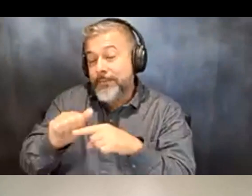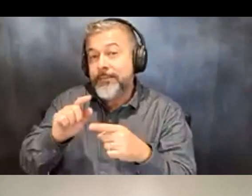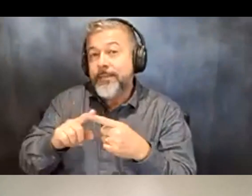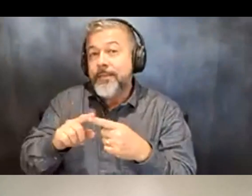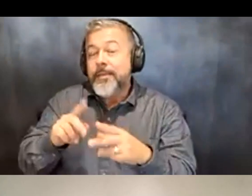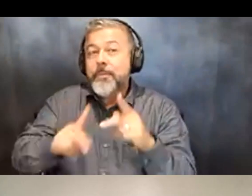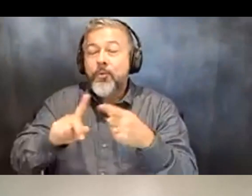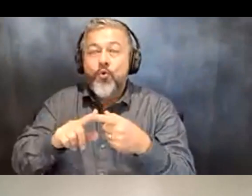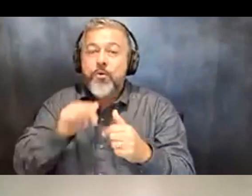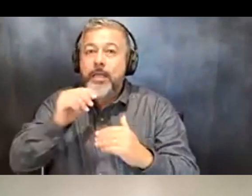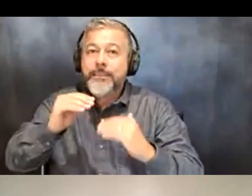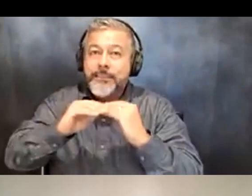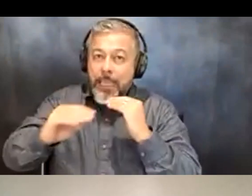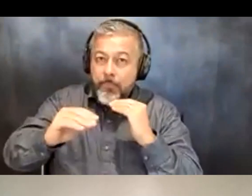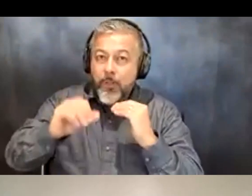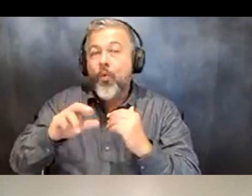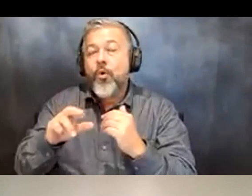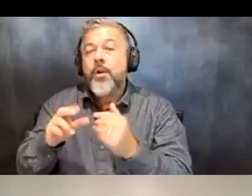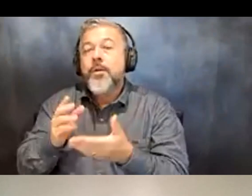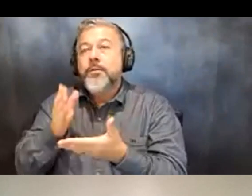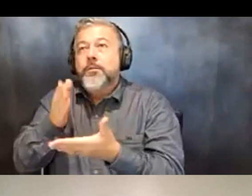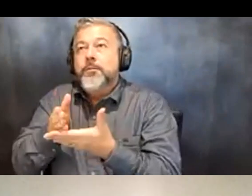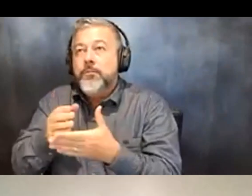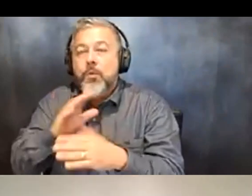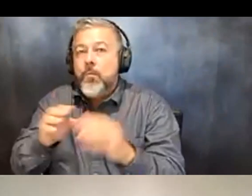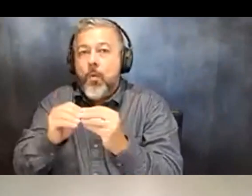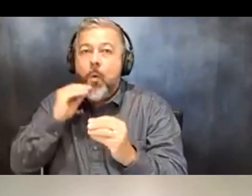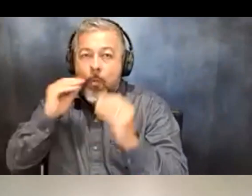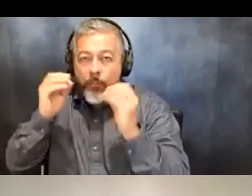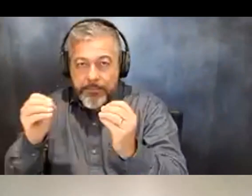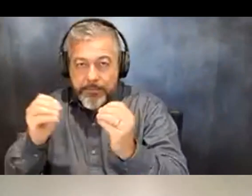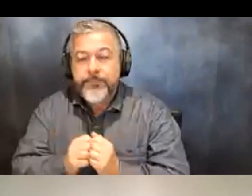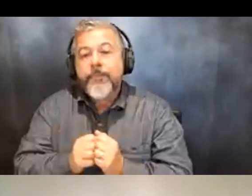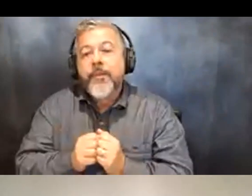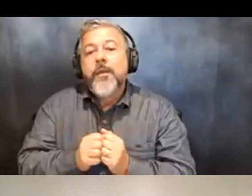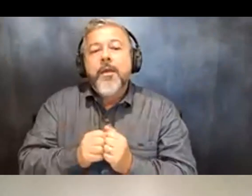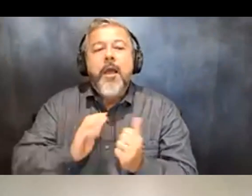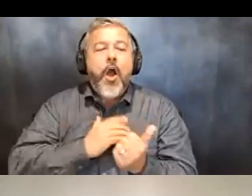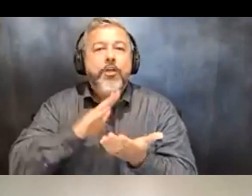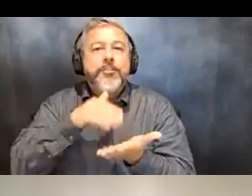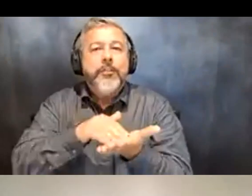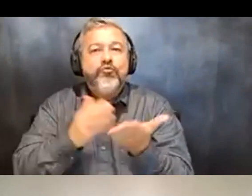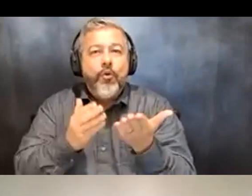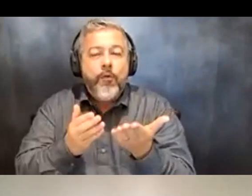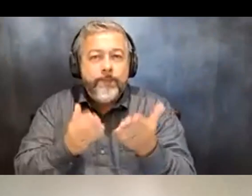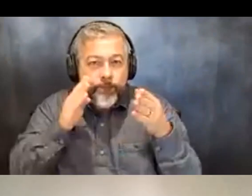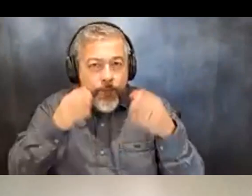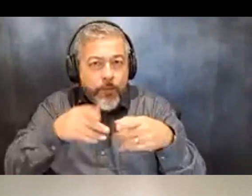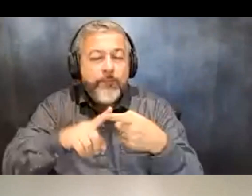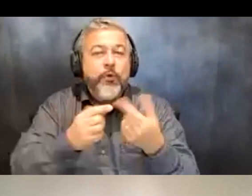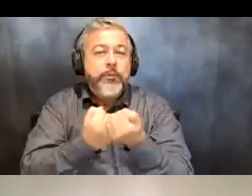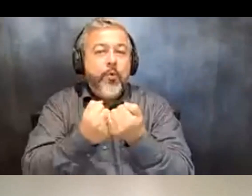housed or coming out of homelessness. So the central focus of our recommendations in terms of supportive